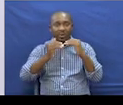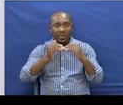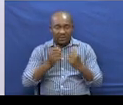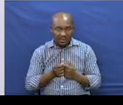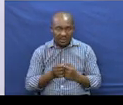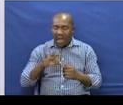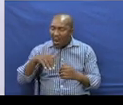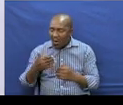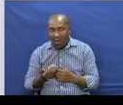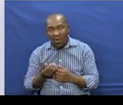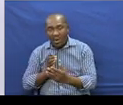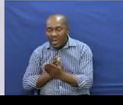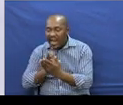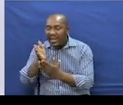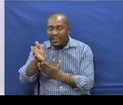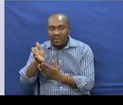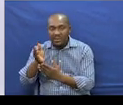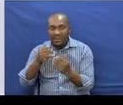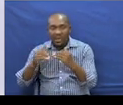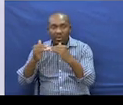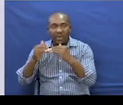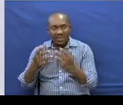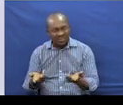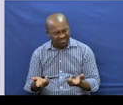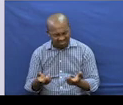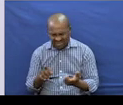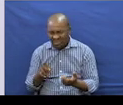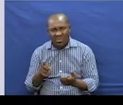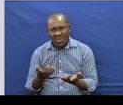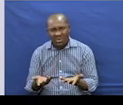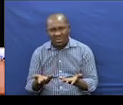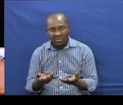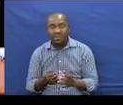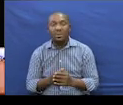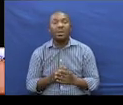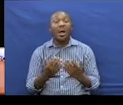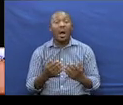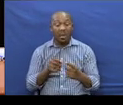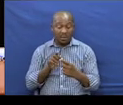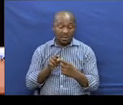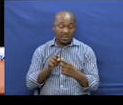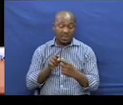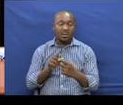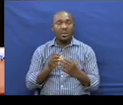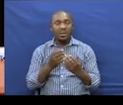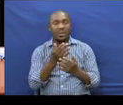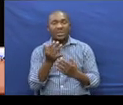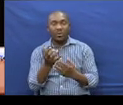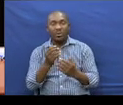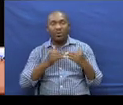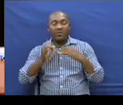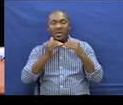Direct democracy, as the name itself suggests, it is a type of democracy whereby